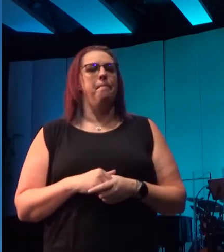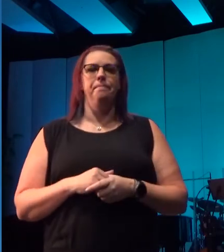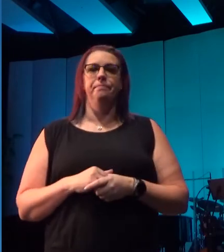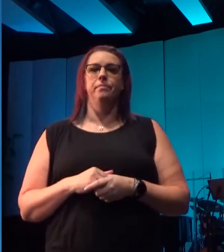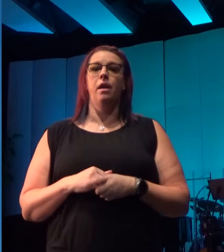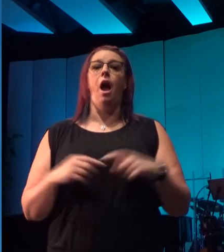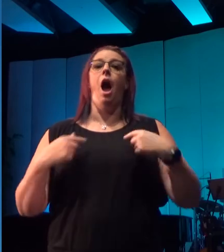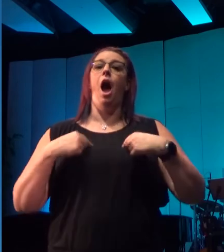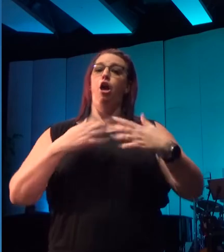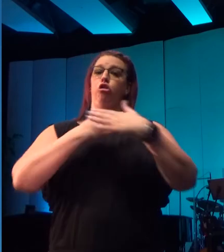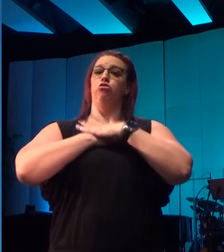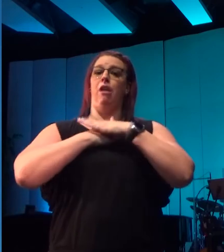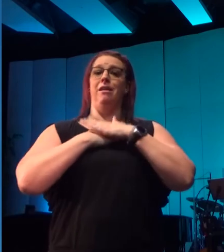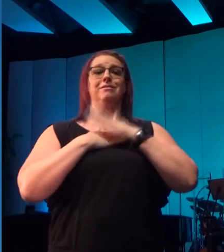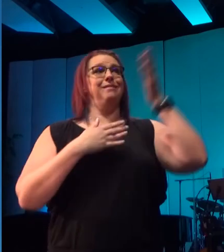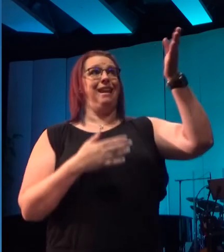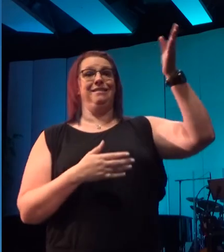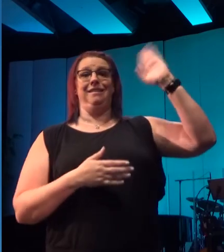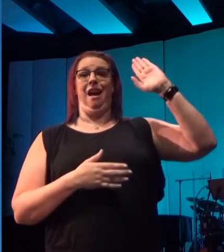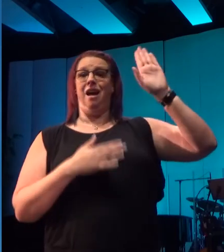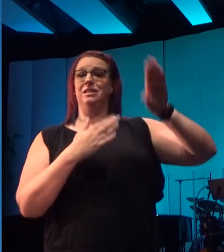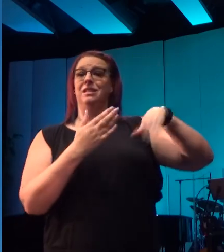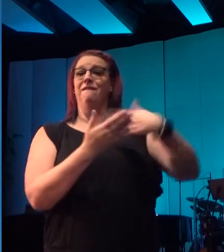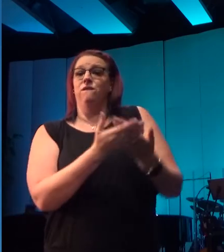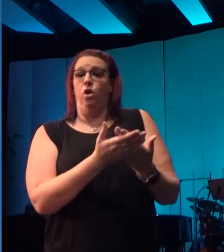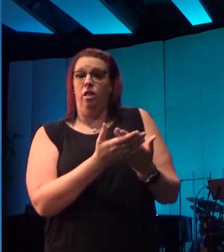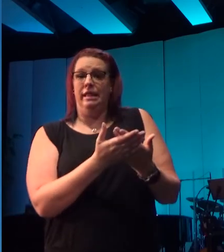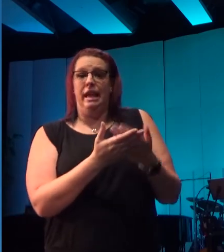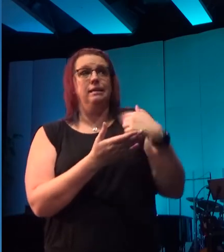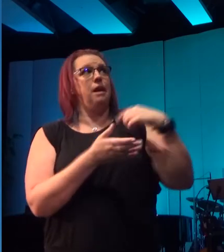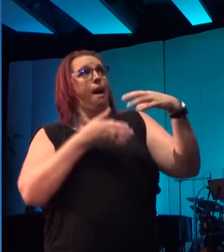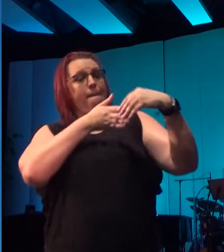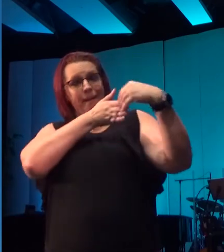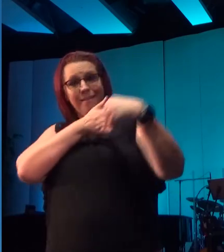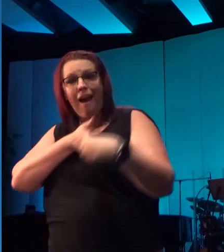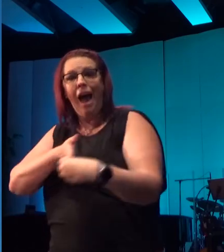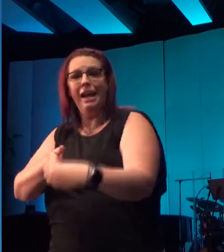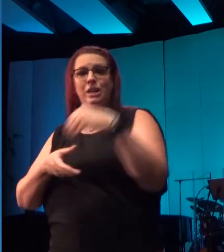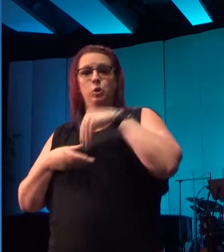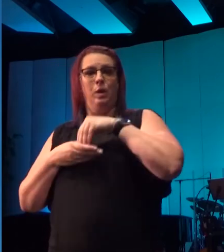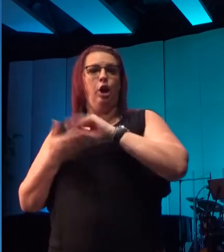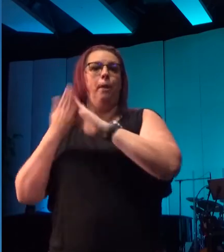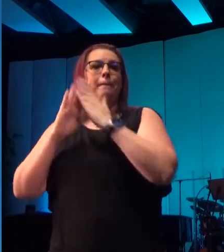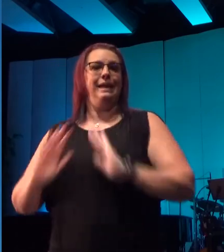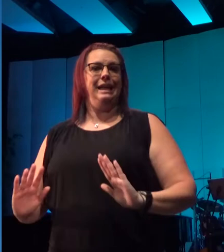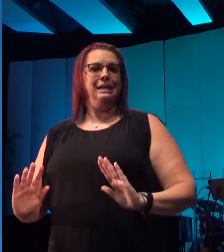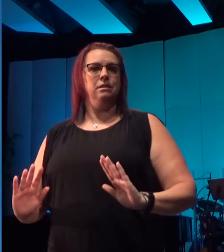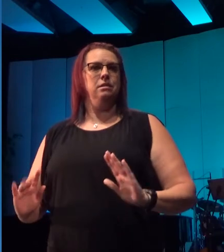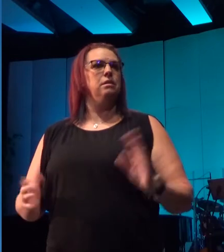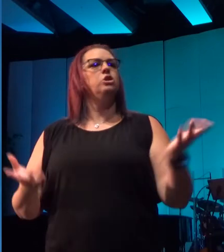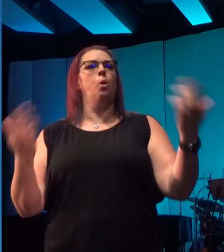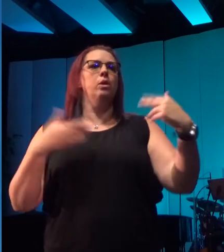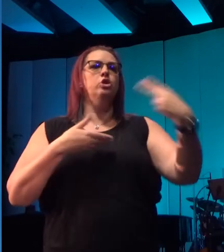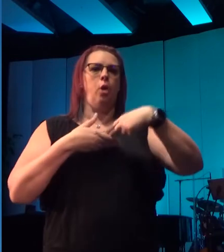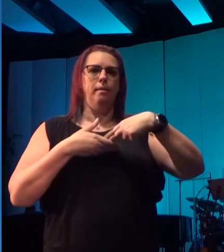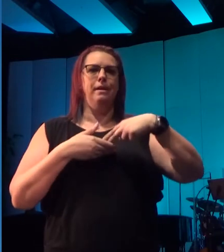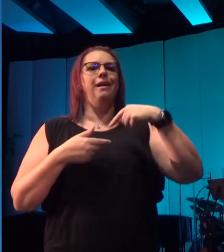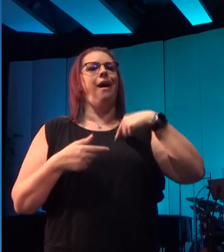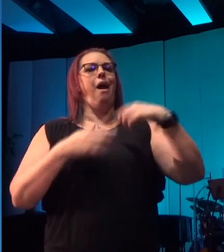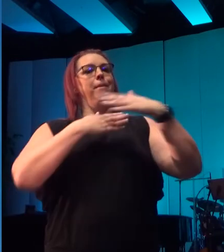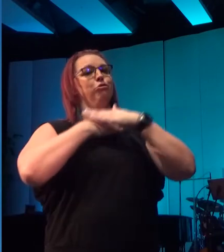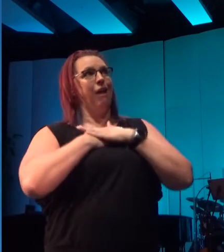I rest in God's fullness. I am guided into inner peace. Let's say that together. I rest in